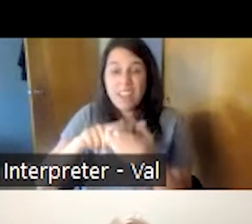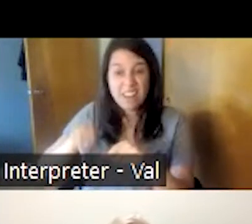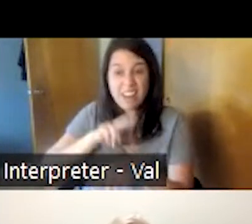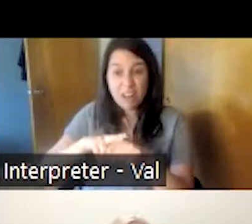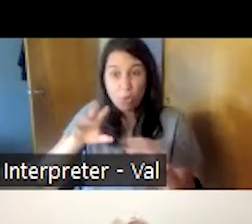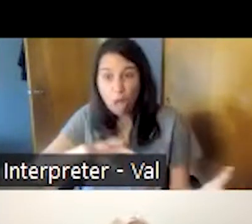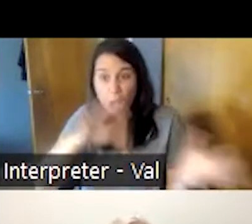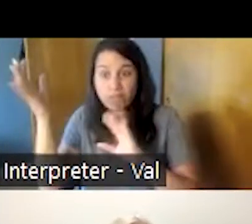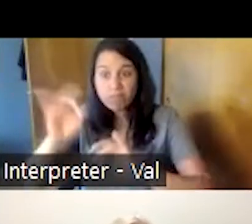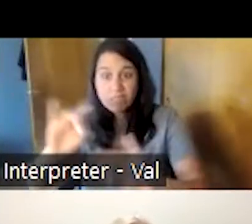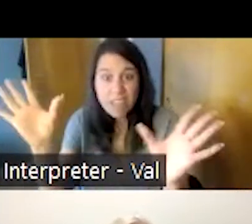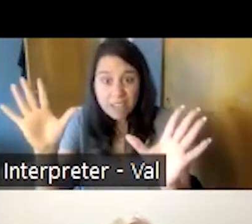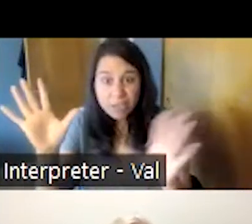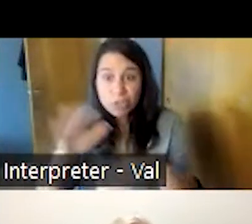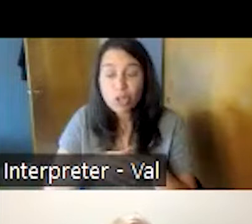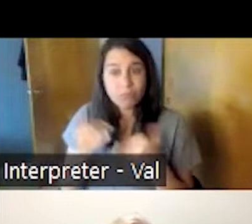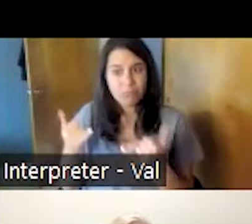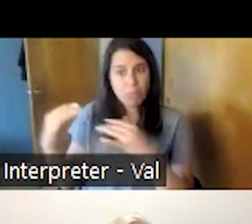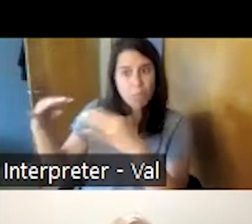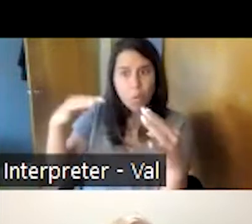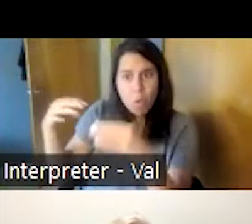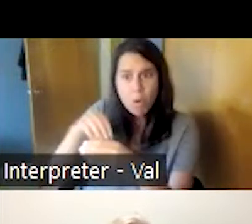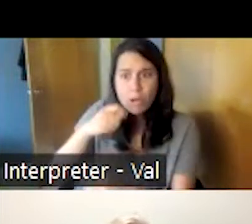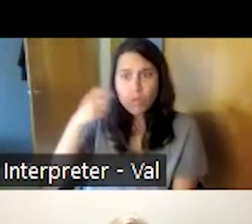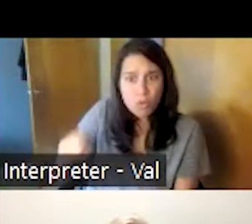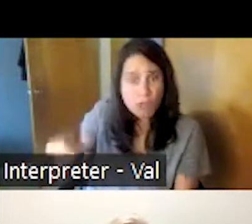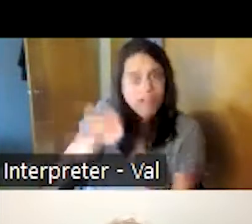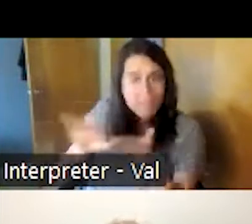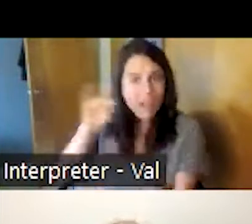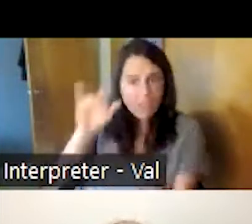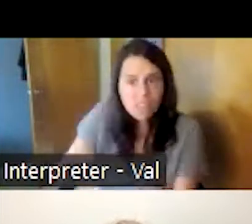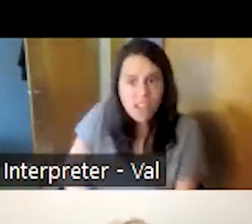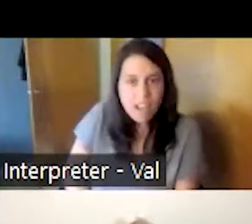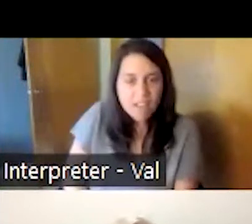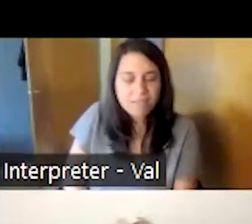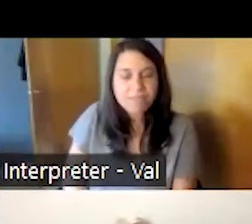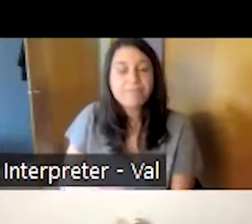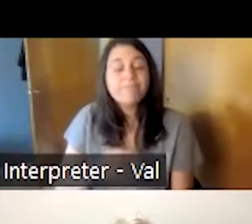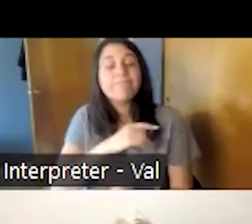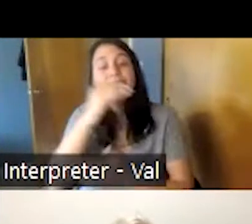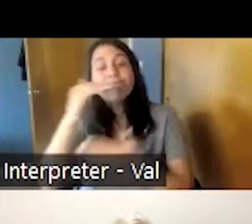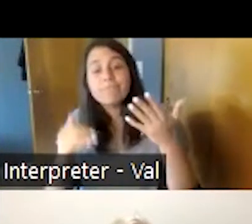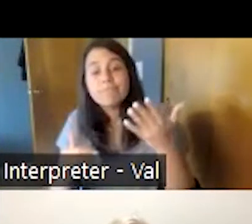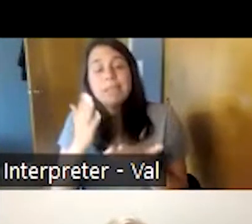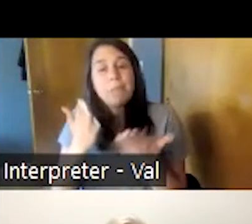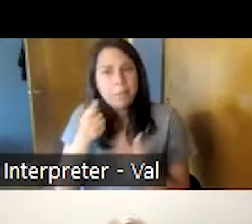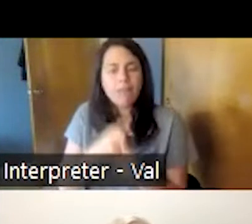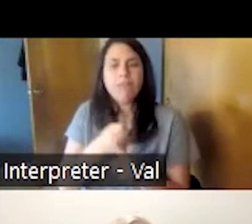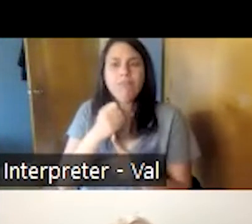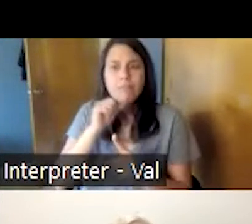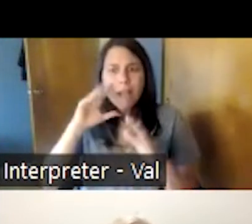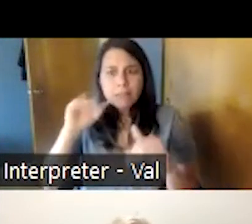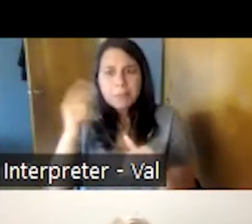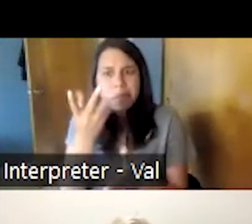violence, such as the current war now in Ukraine, the unexpected death of a loved one. There are